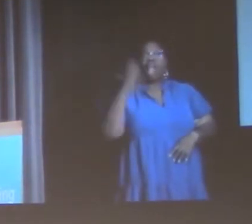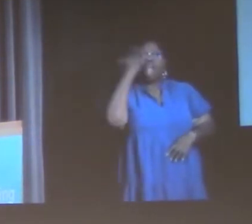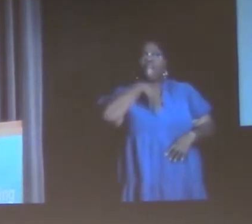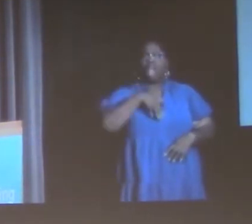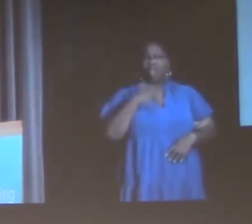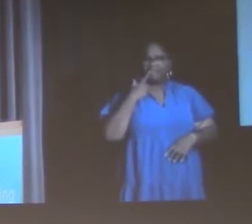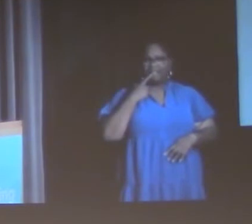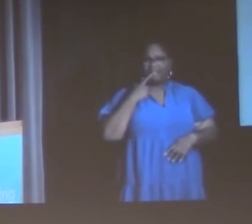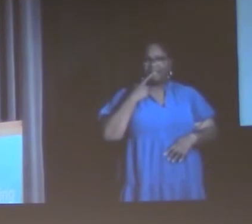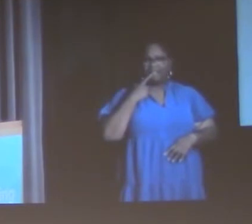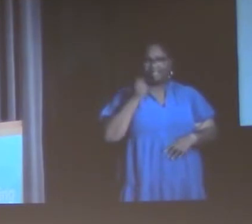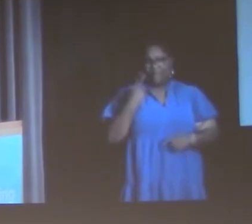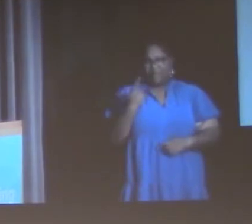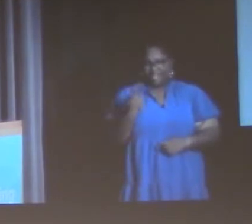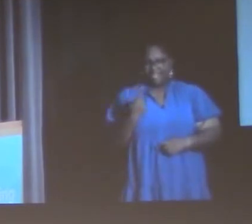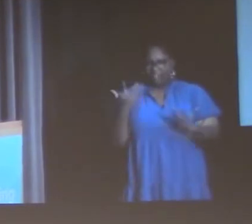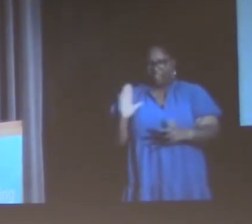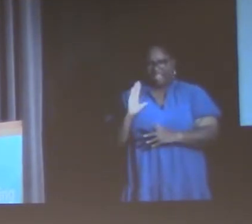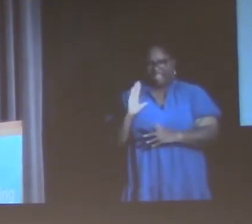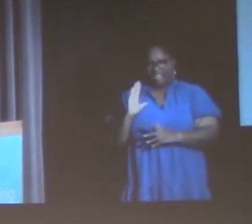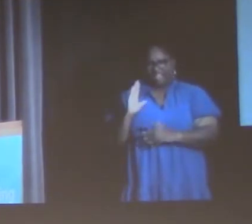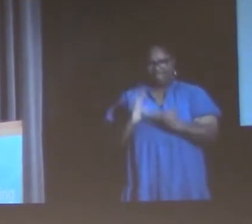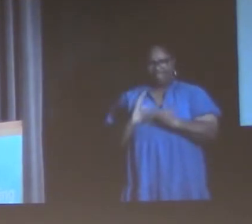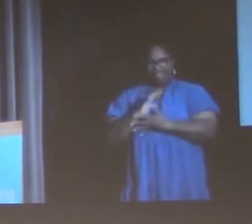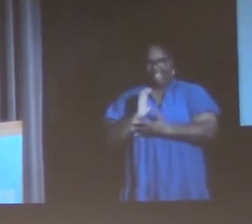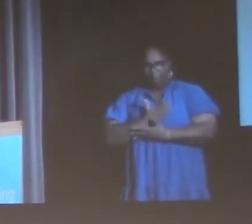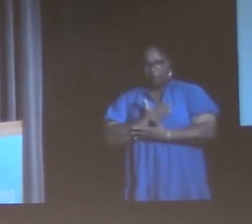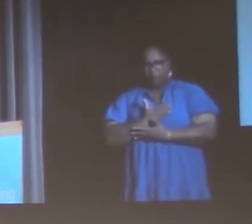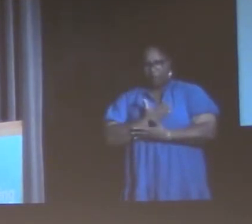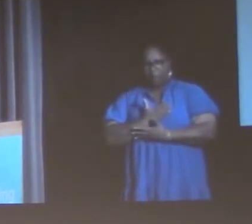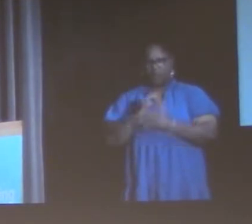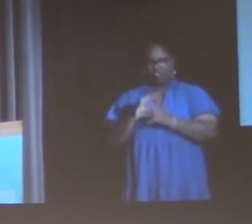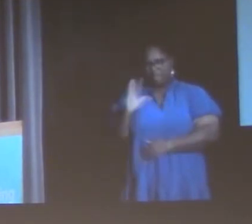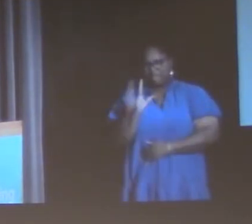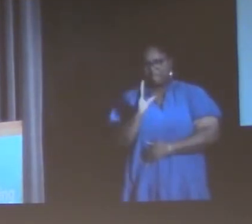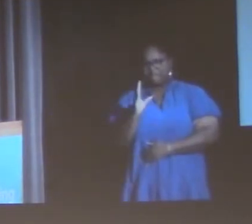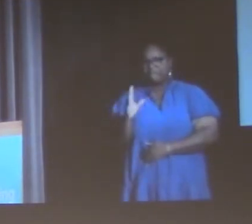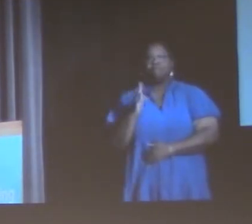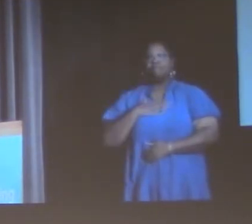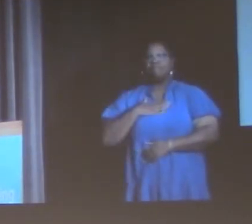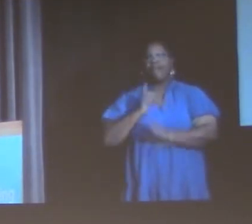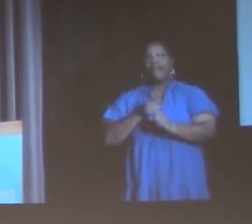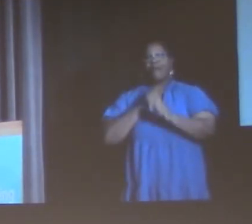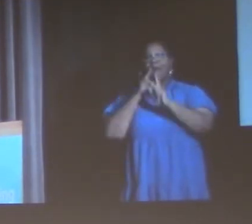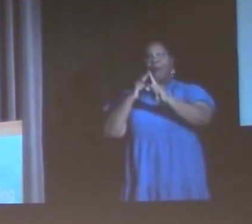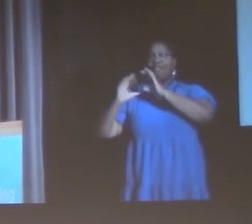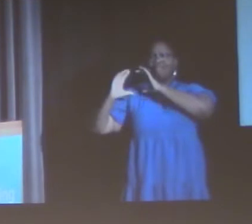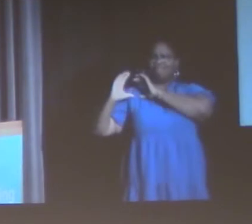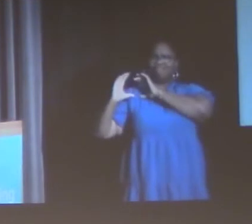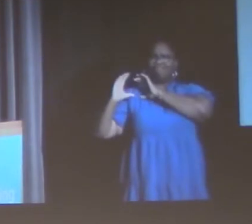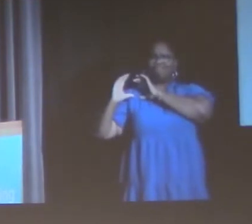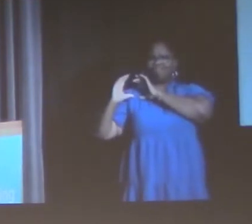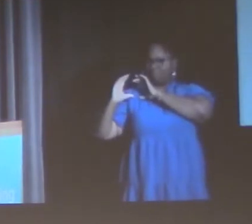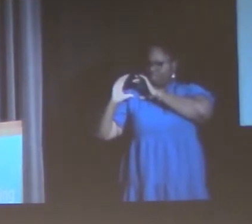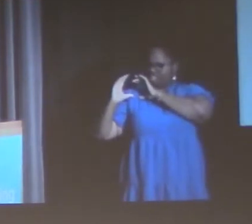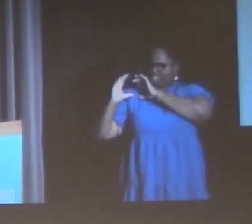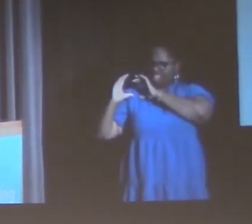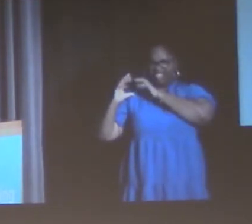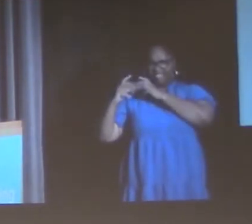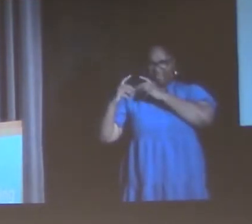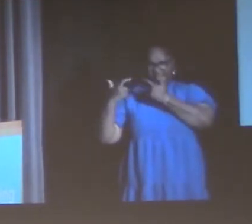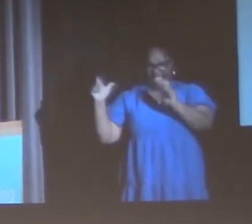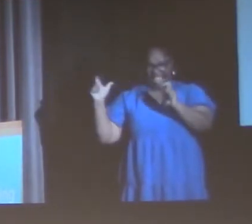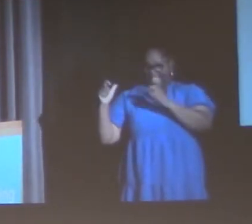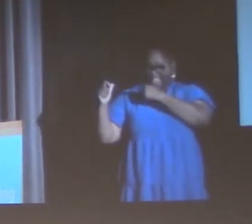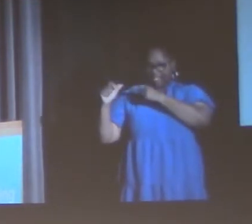our relationship. And my job is to try and make the camera disappear. I mean, of course, it's evident. It's a big camera and there's a mic, so